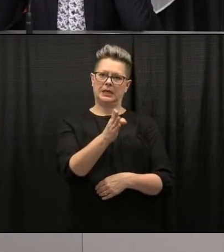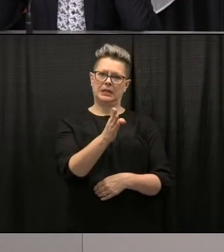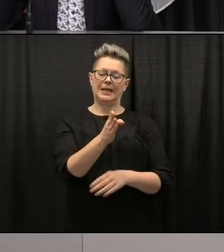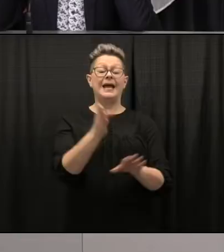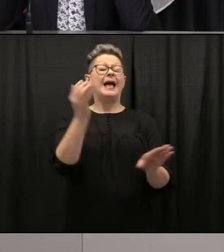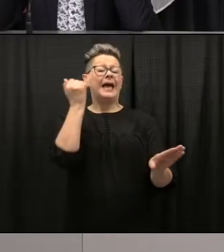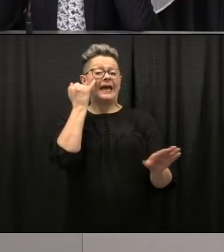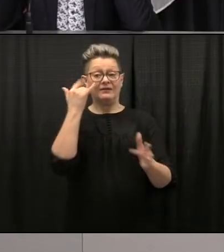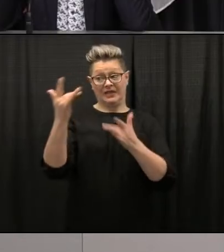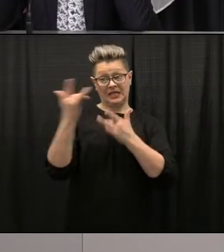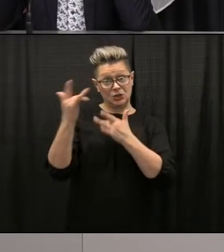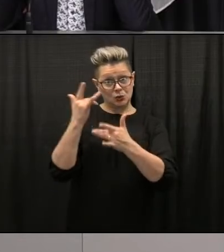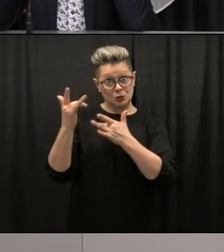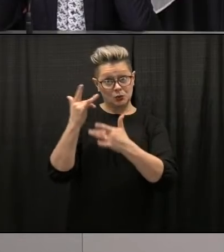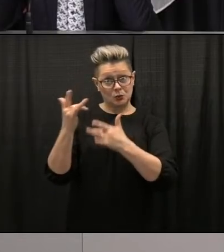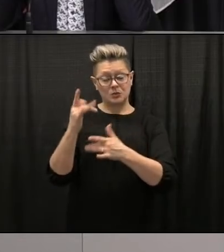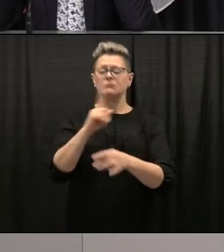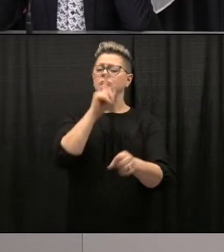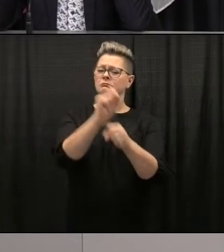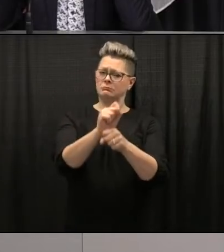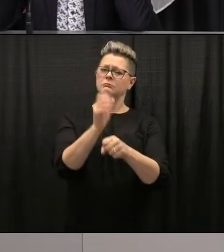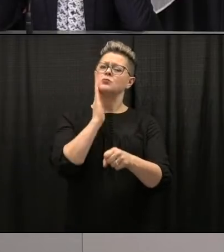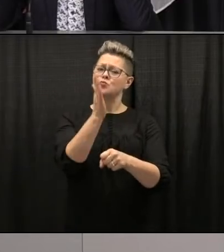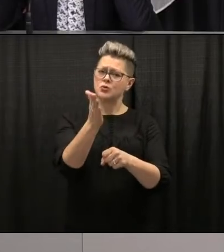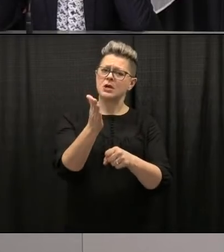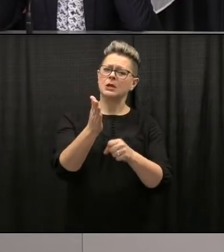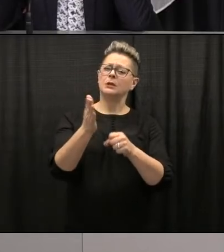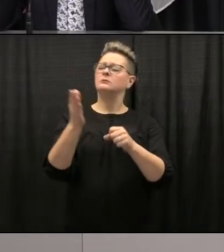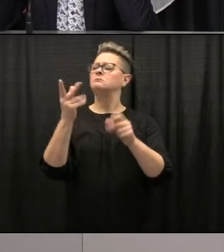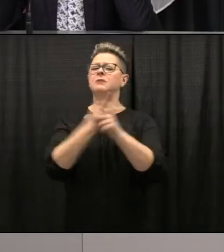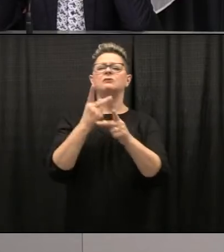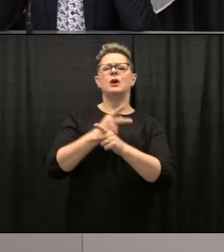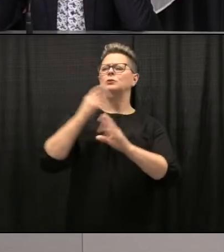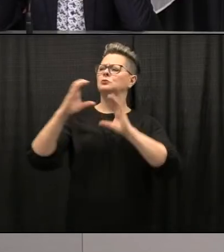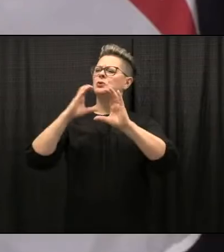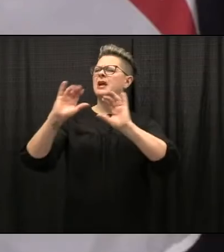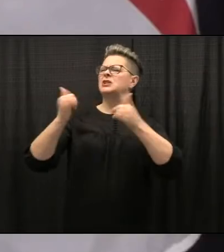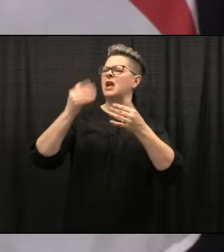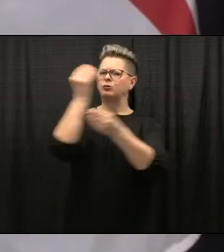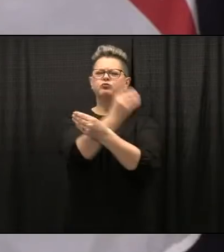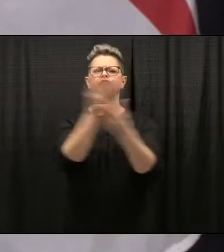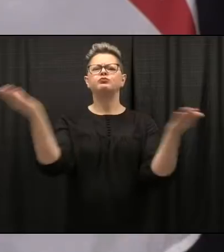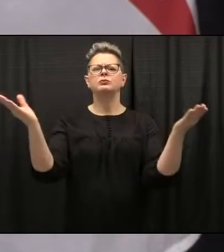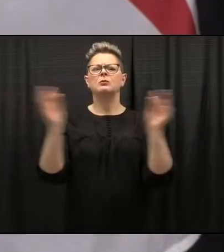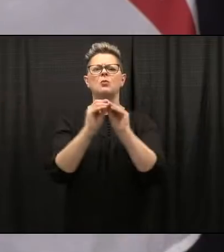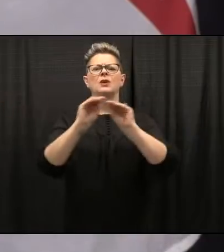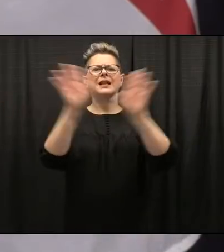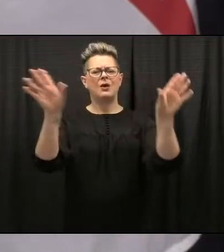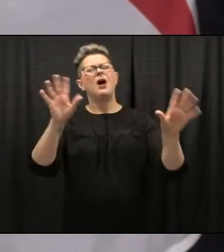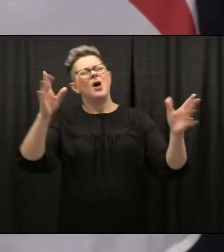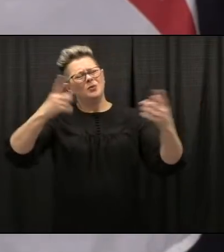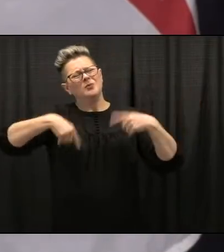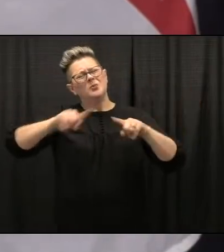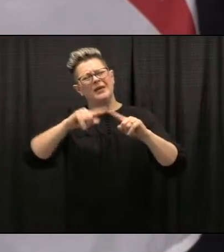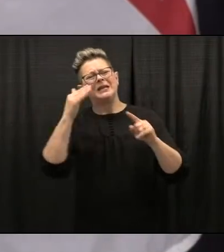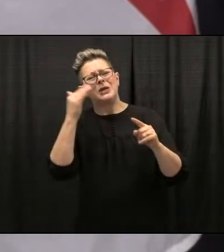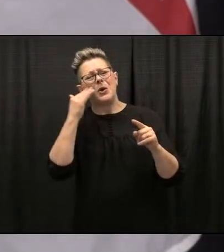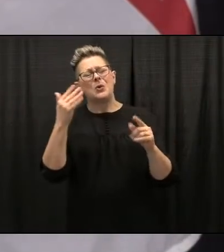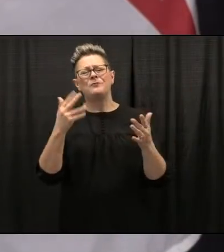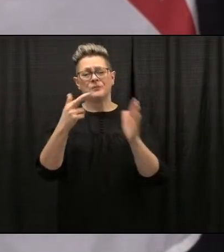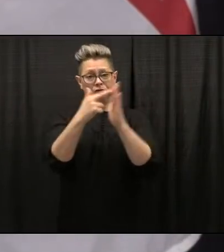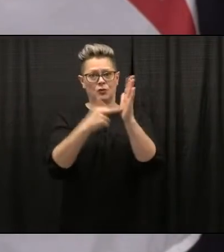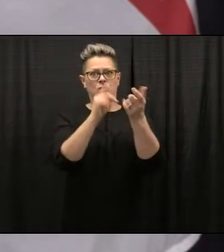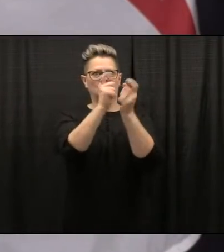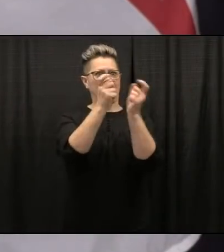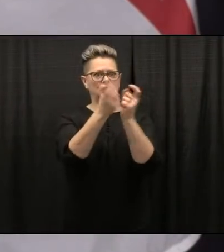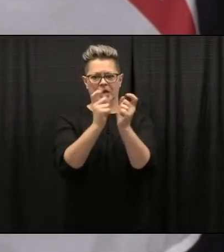are issues, we'll certainly look at communication tools to ensure that. Look, we appreciate that this is constantly changing and it